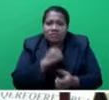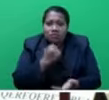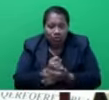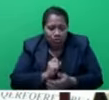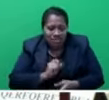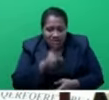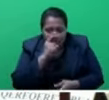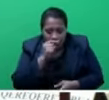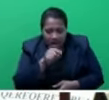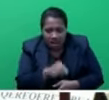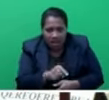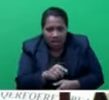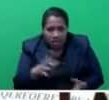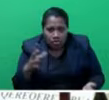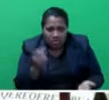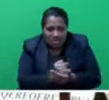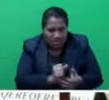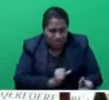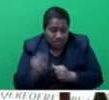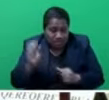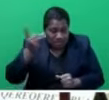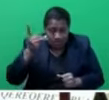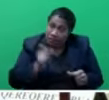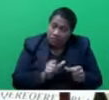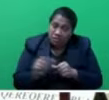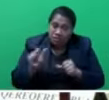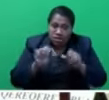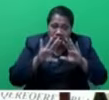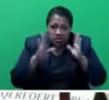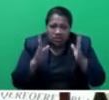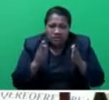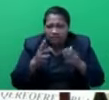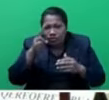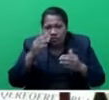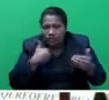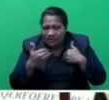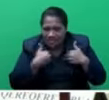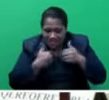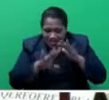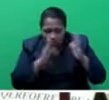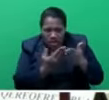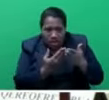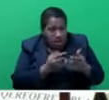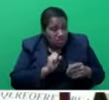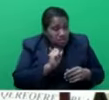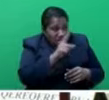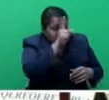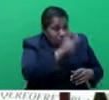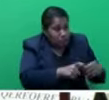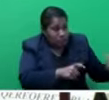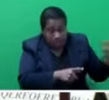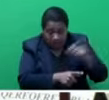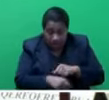people to go and get the best degree from the best university around the world and come and work in the planning office. You look at South